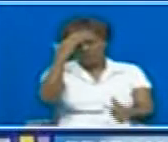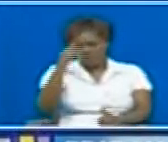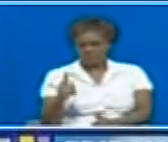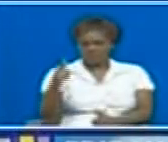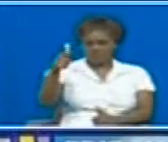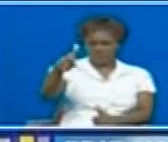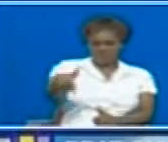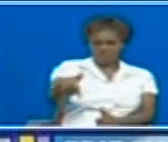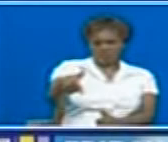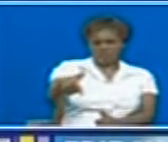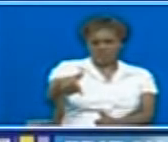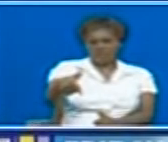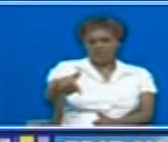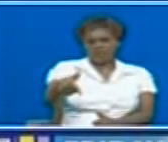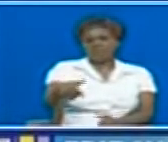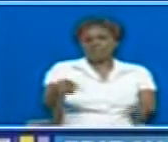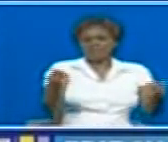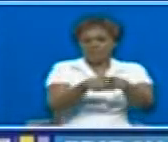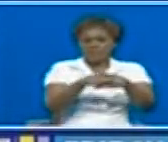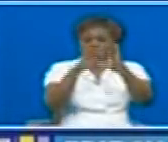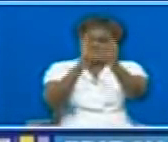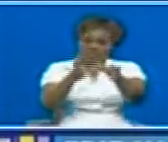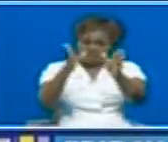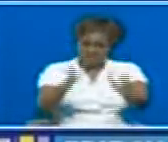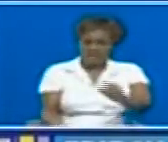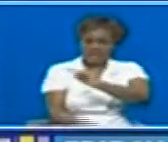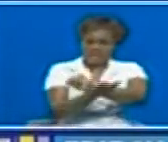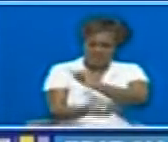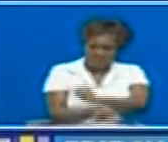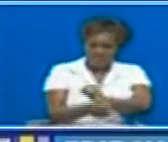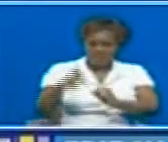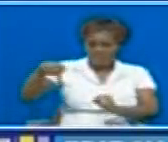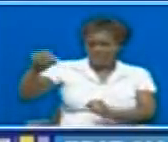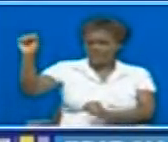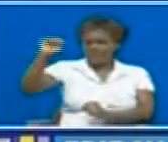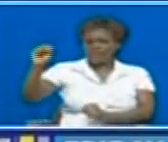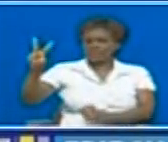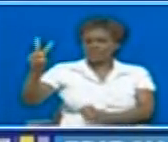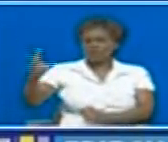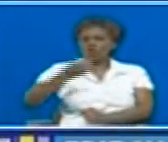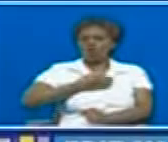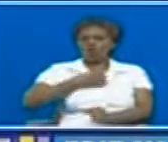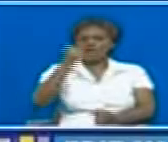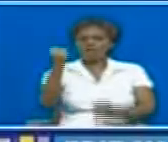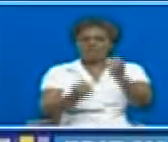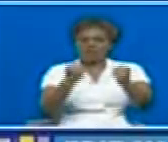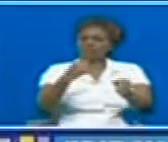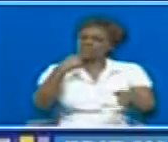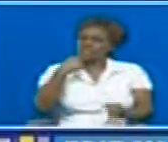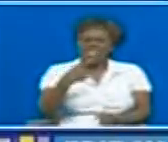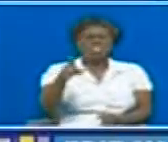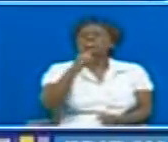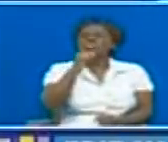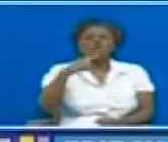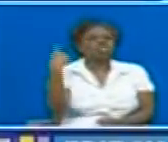dramatic drop in fuel prices. But as KTN's Najma Ismail reports, the PSV operators and owners have maintained that it is